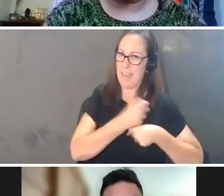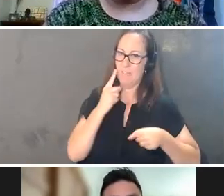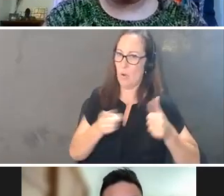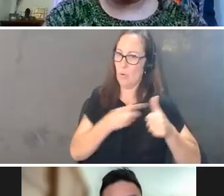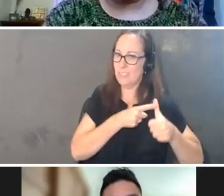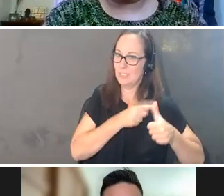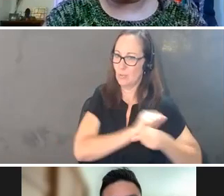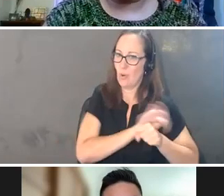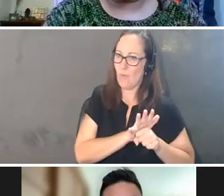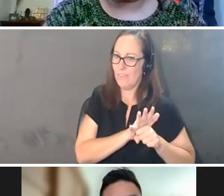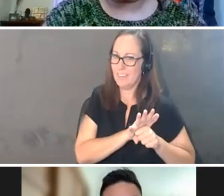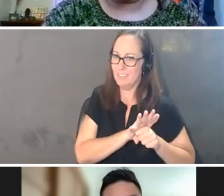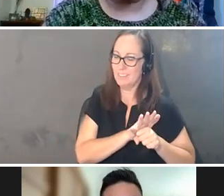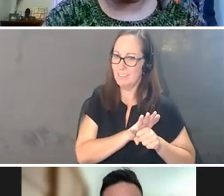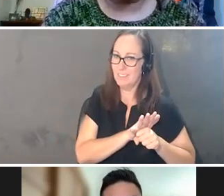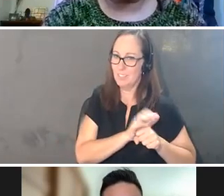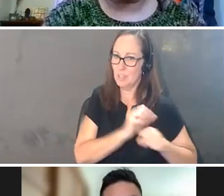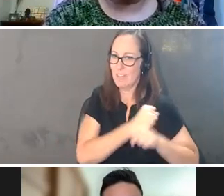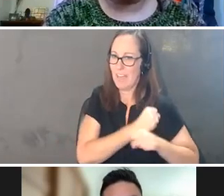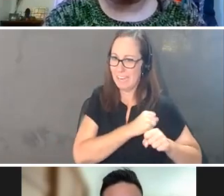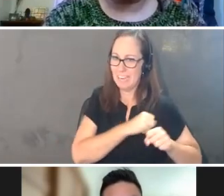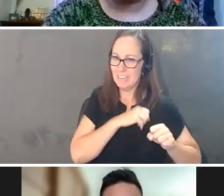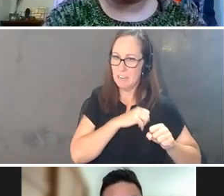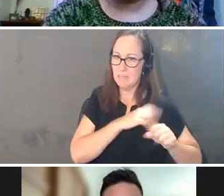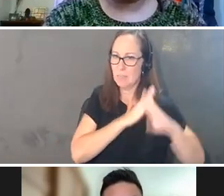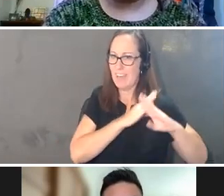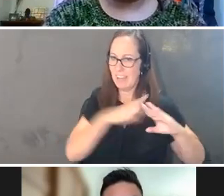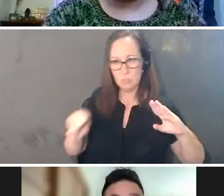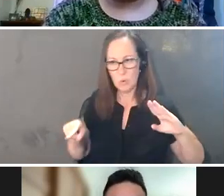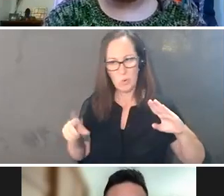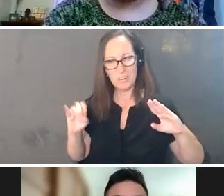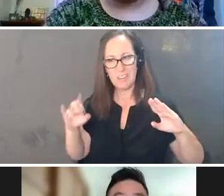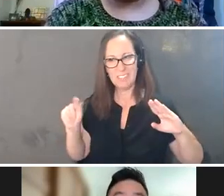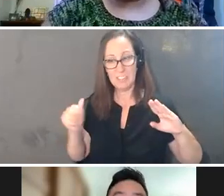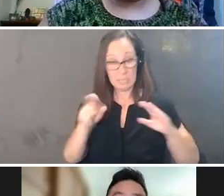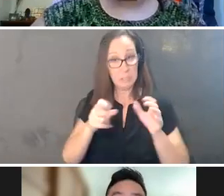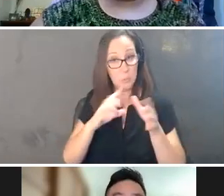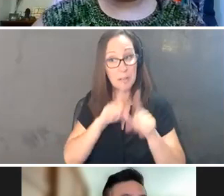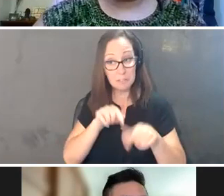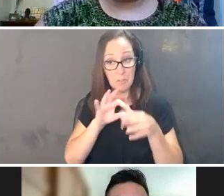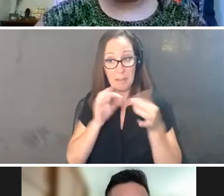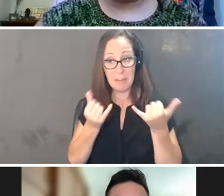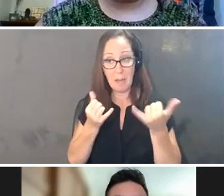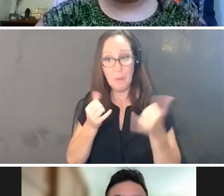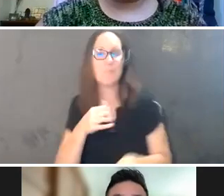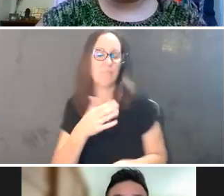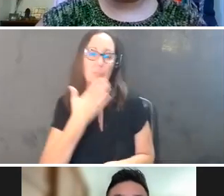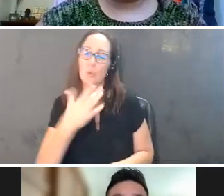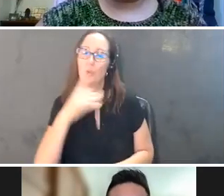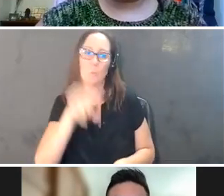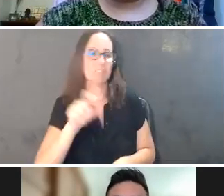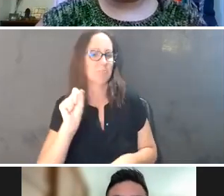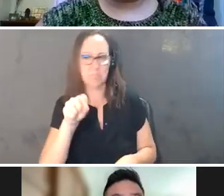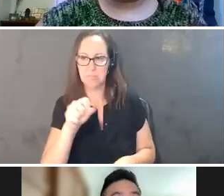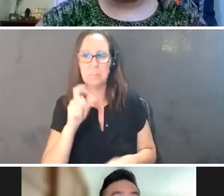strain? Would that be something you'd be able to answer from this section? Yeah, I can answer that. So that's a very good question because that